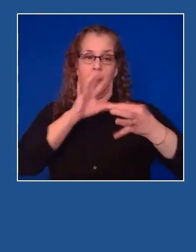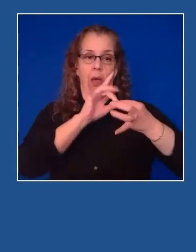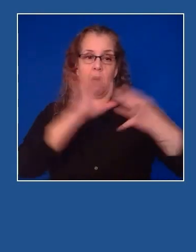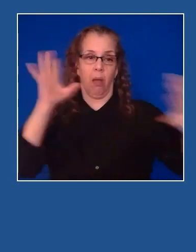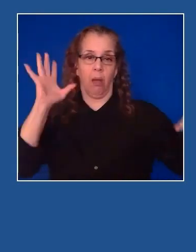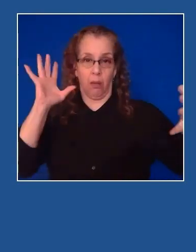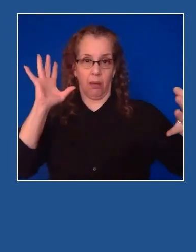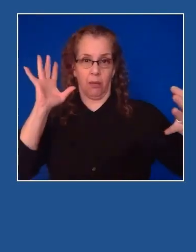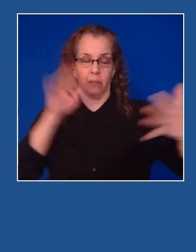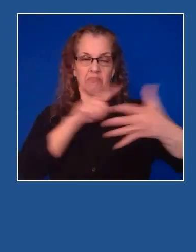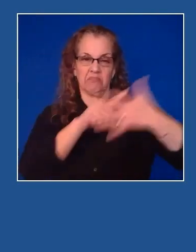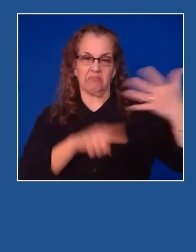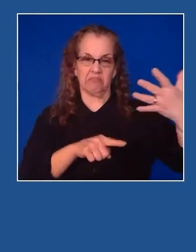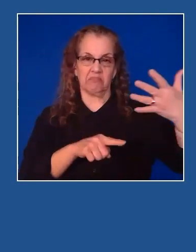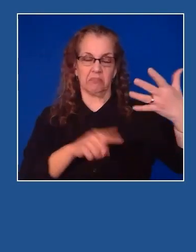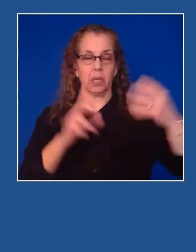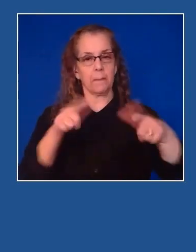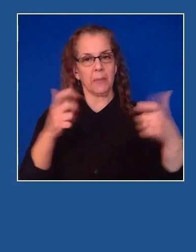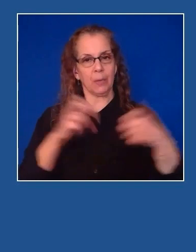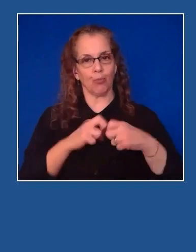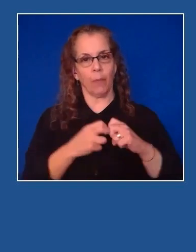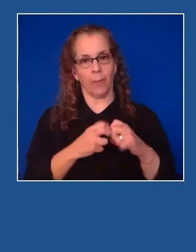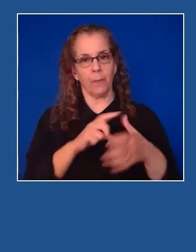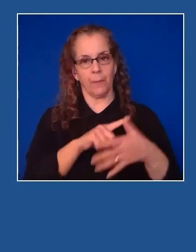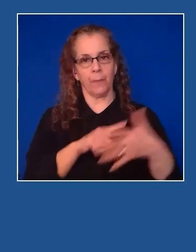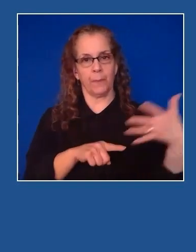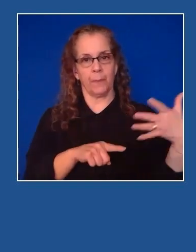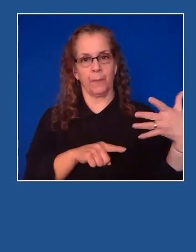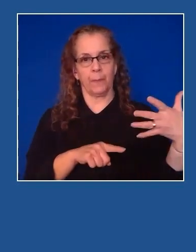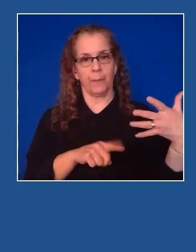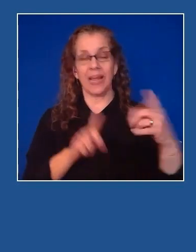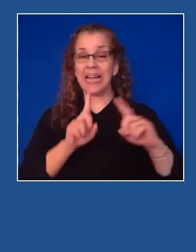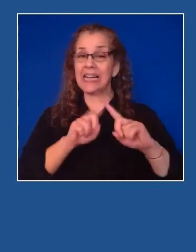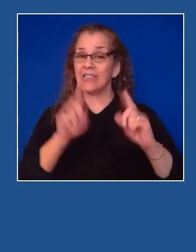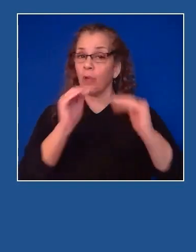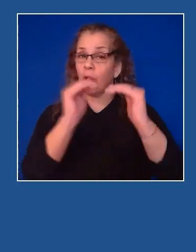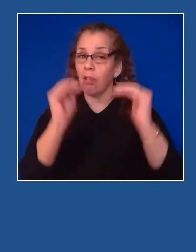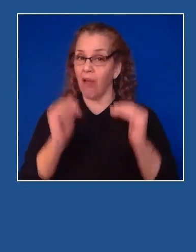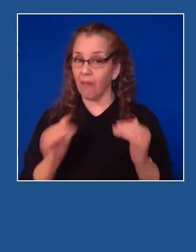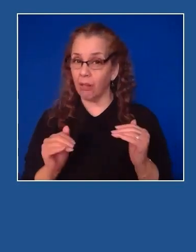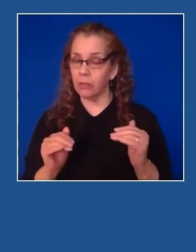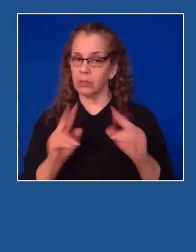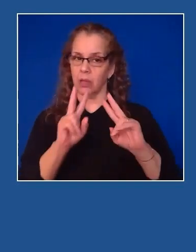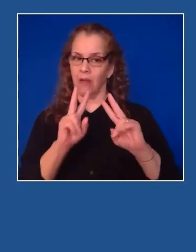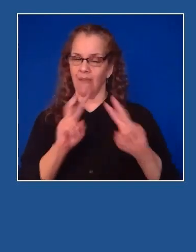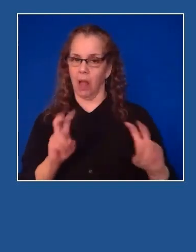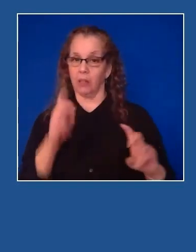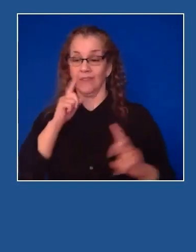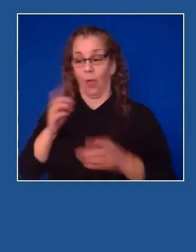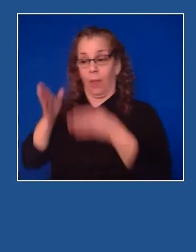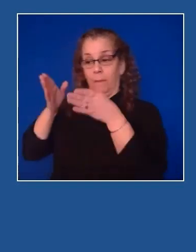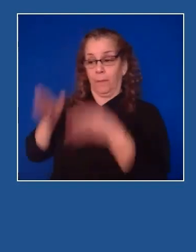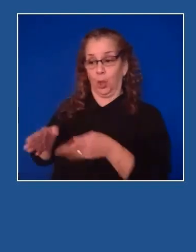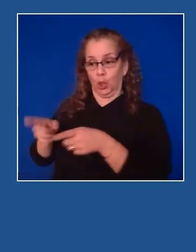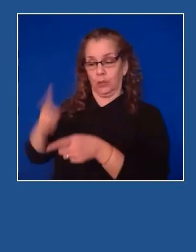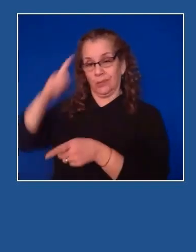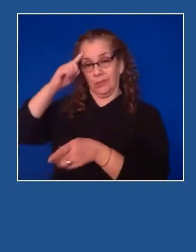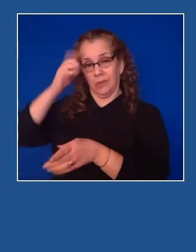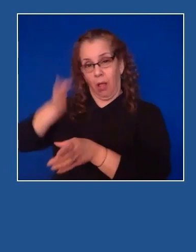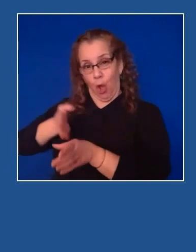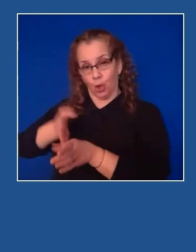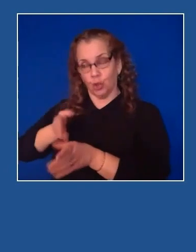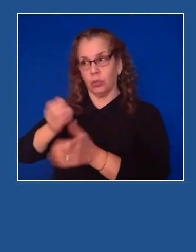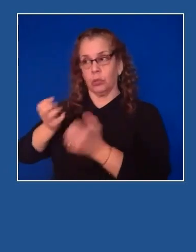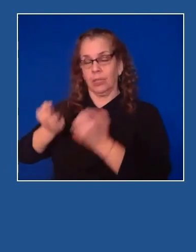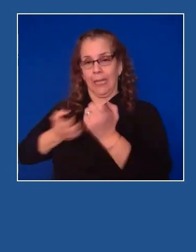problems. They operate across different levels of analysis for the person, psychologically, emotionally, and